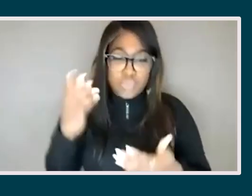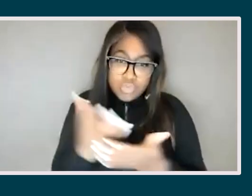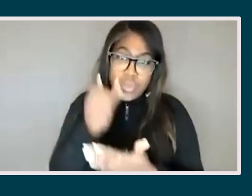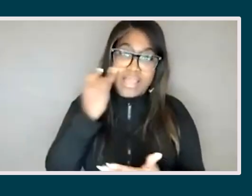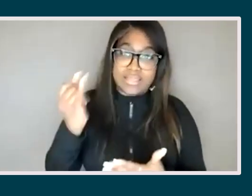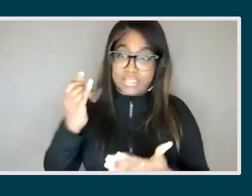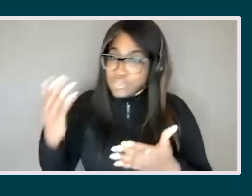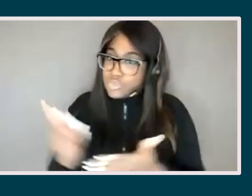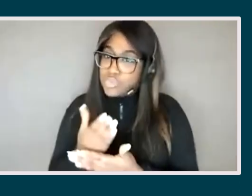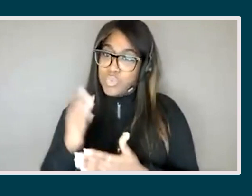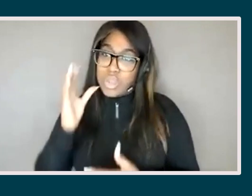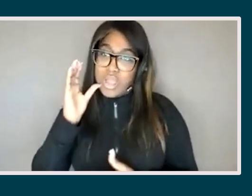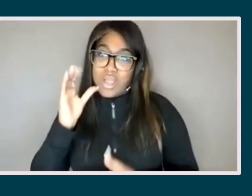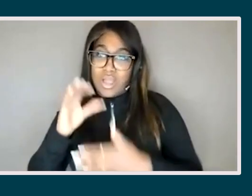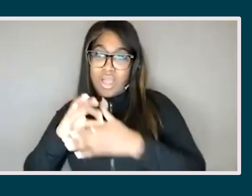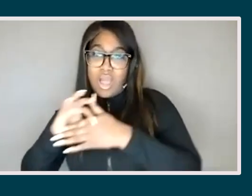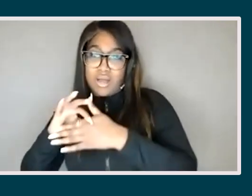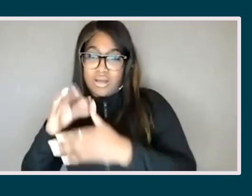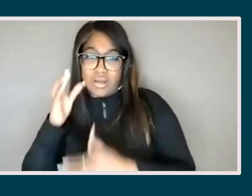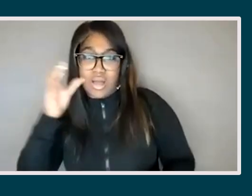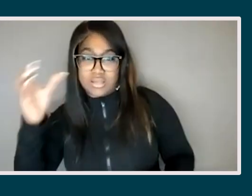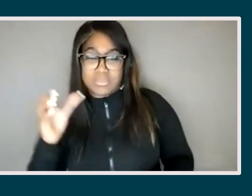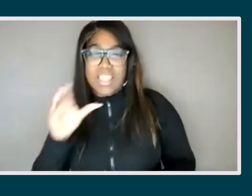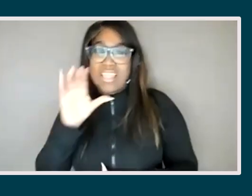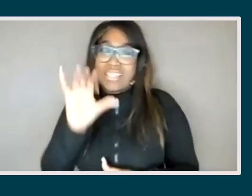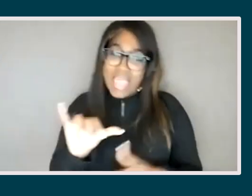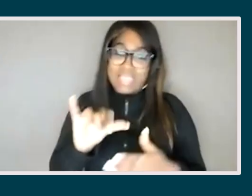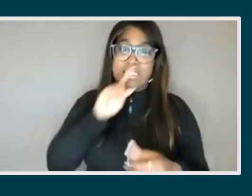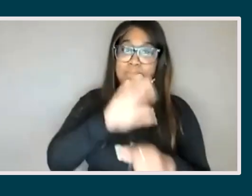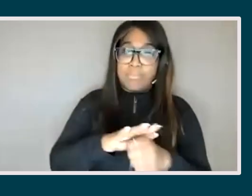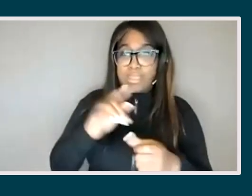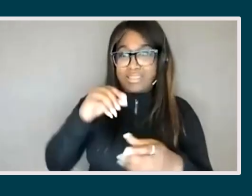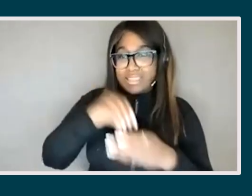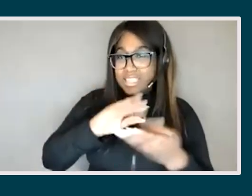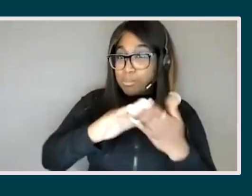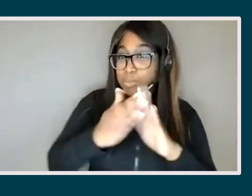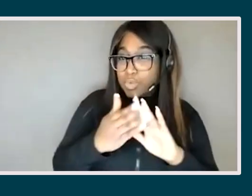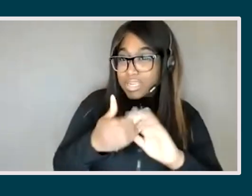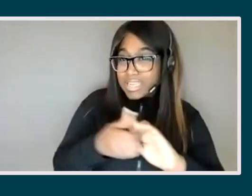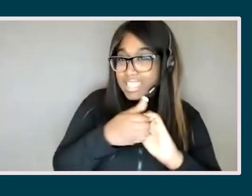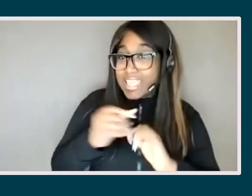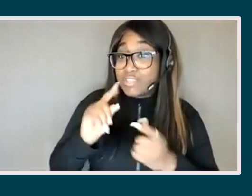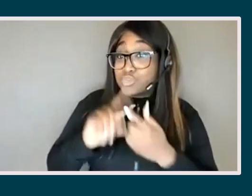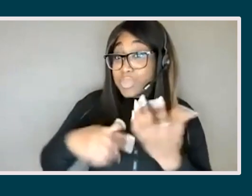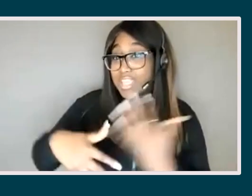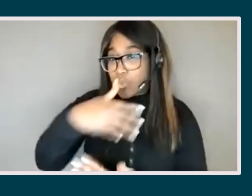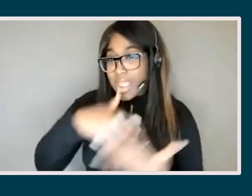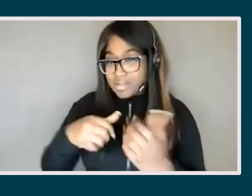concepts. And that's our commitment in community and interacting with one another